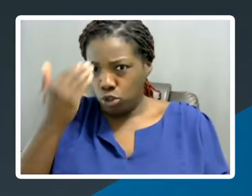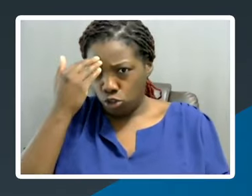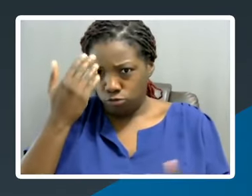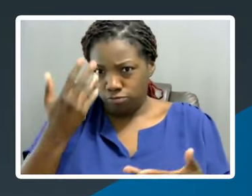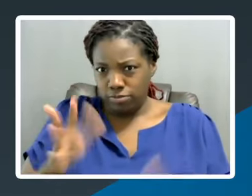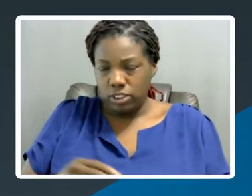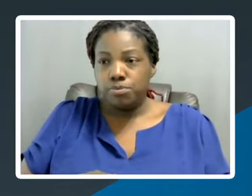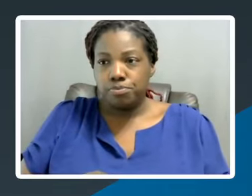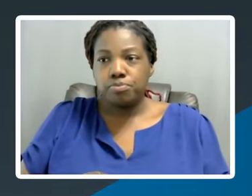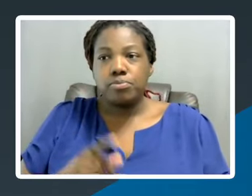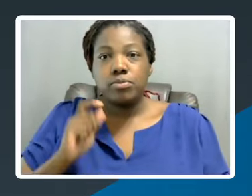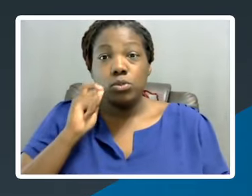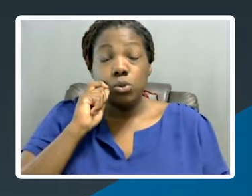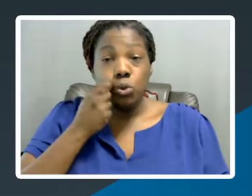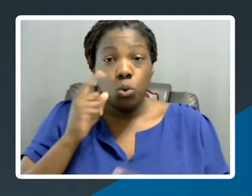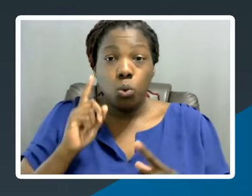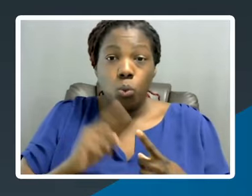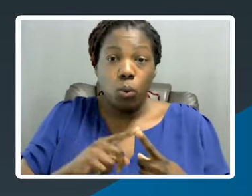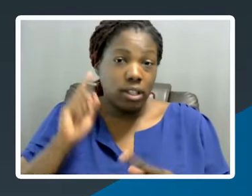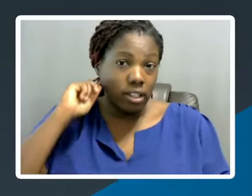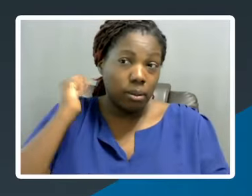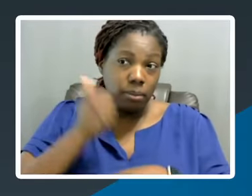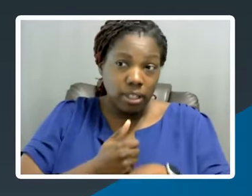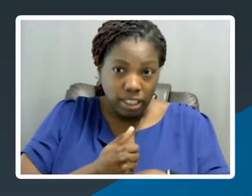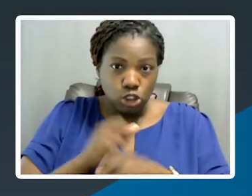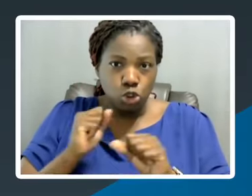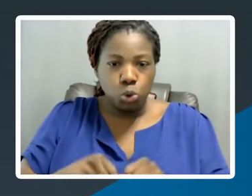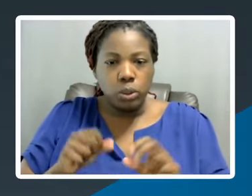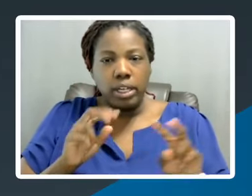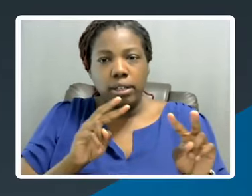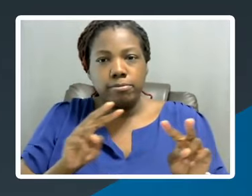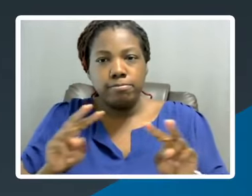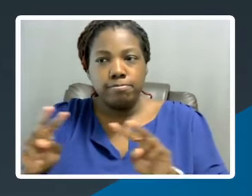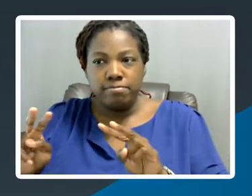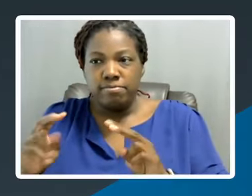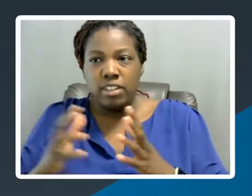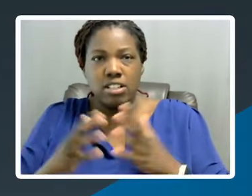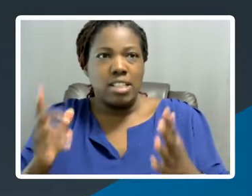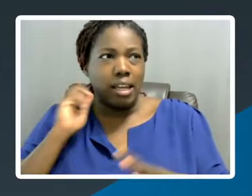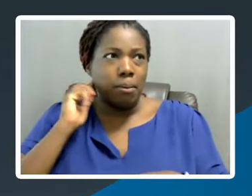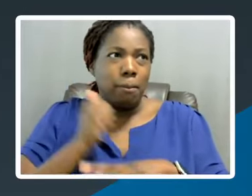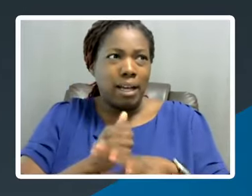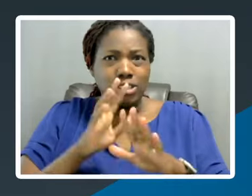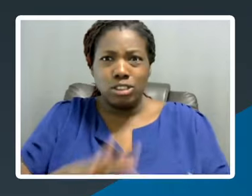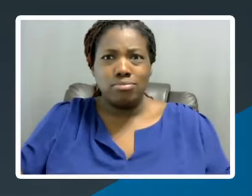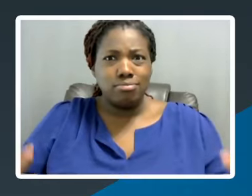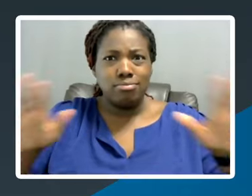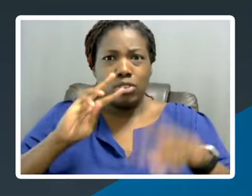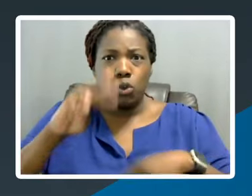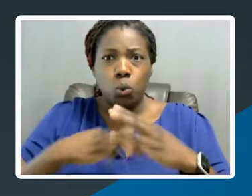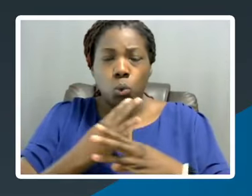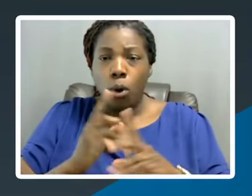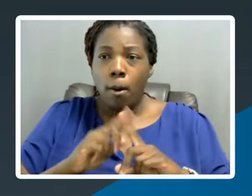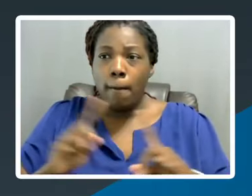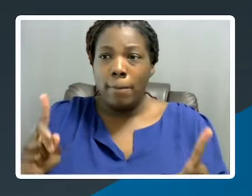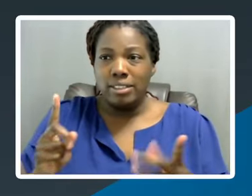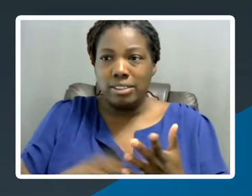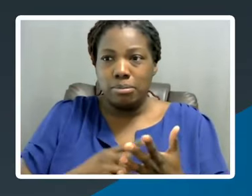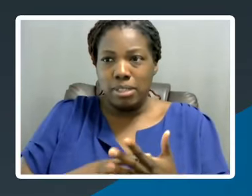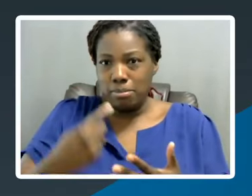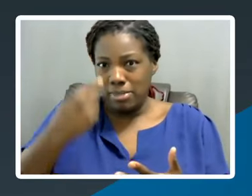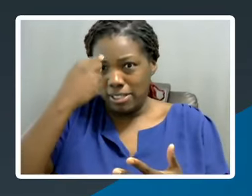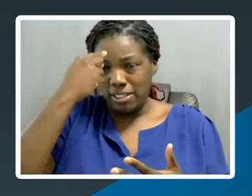cool when the bias is suddenly observable, because there's bias in our world all over the place right now, but it's often in here and you can't see it. And